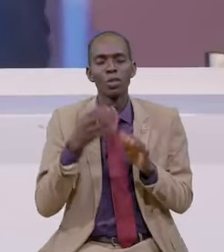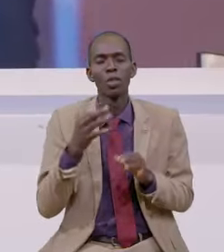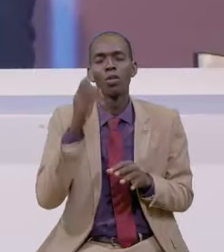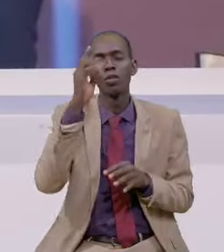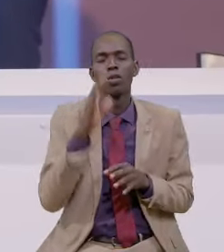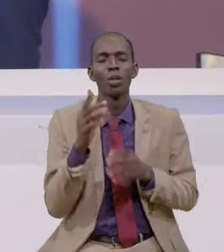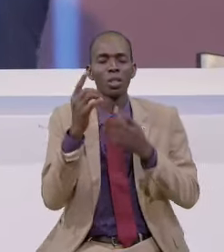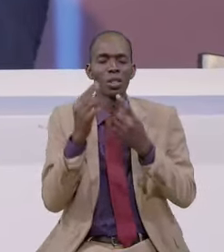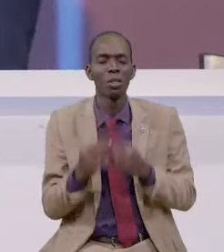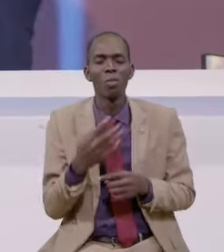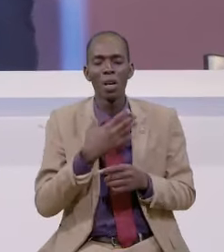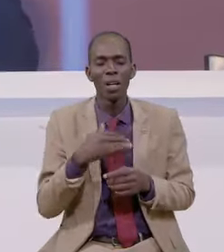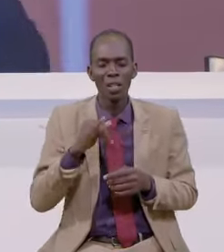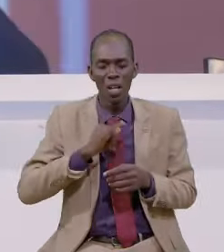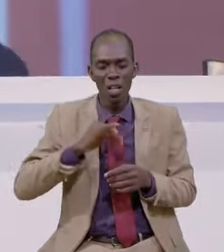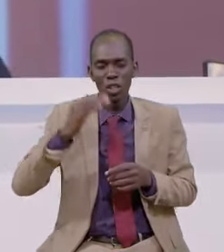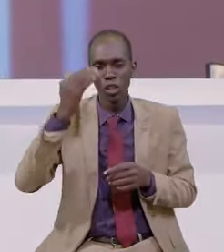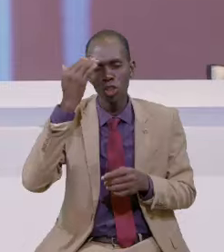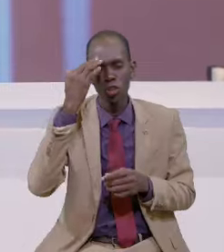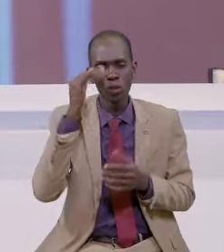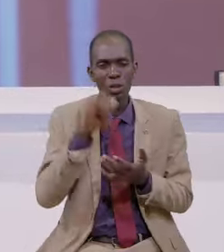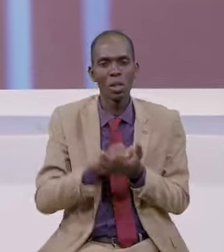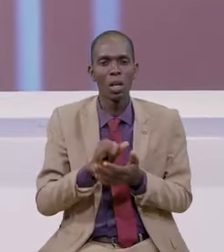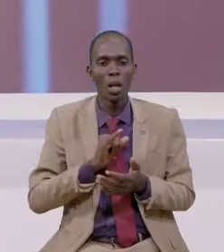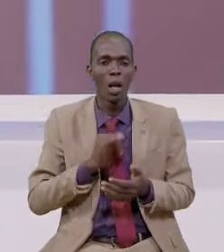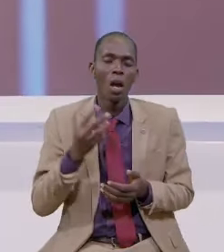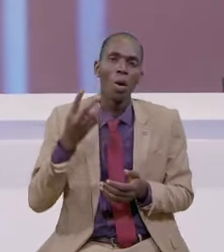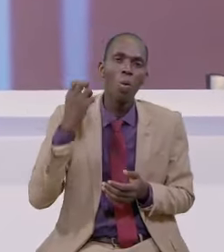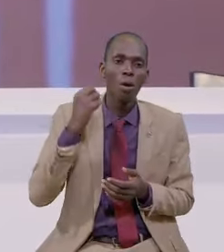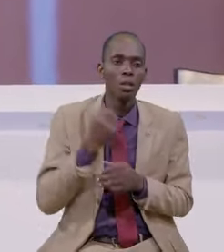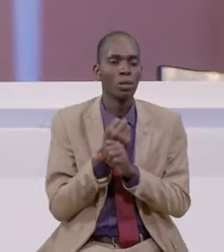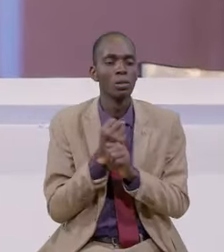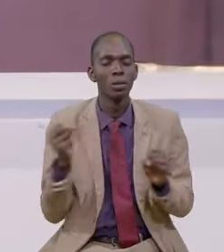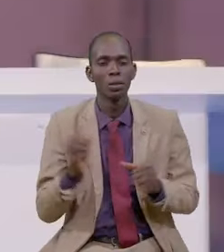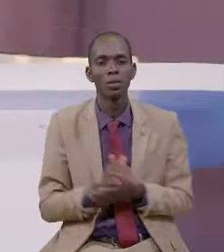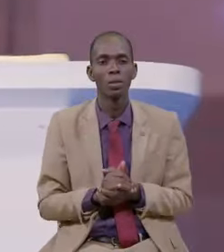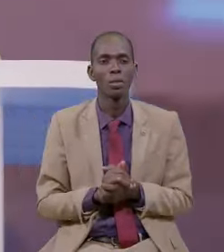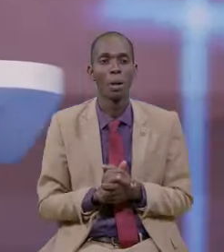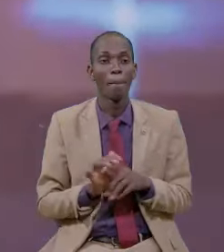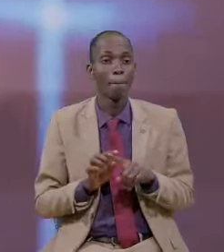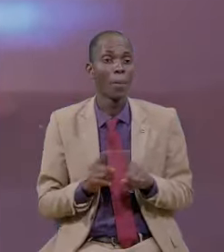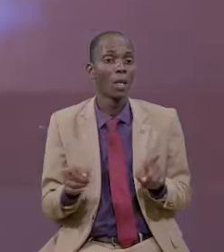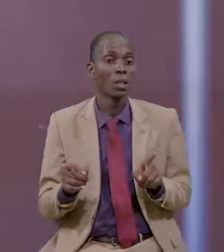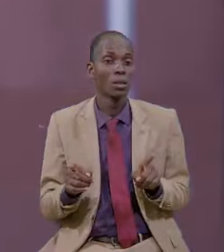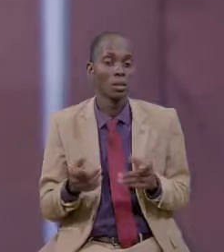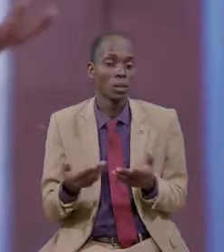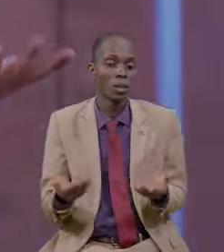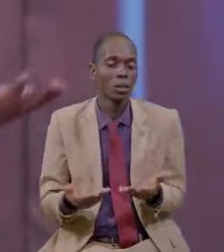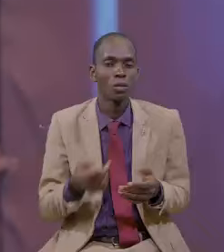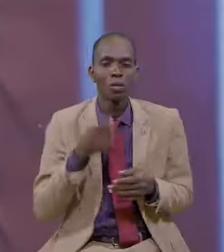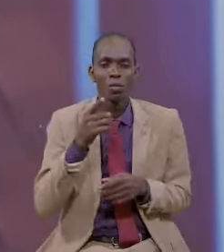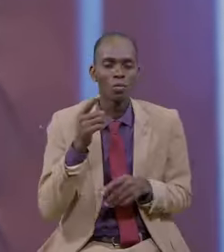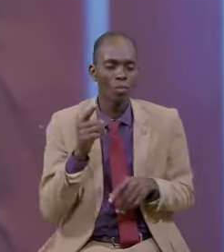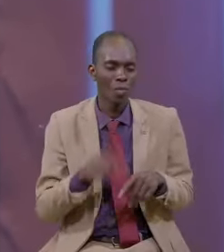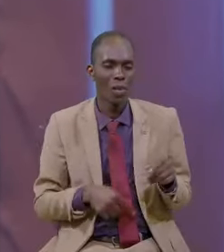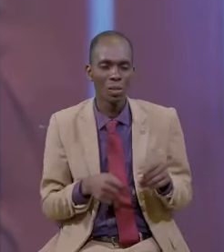knew I was born again. But here you are, you can't tell. I can tell when